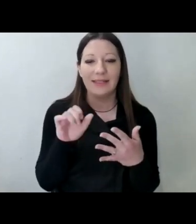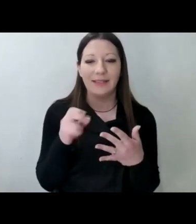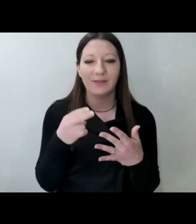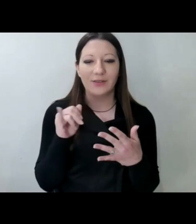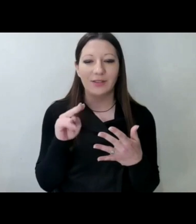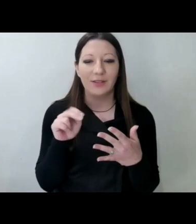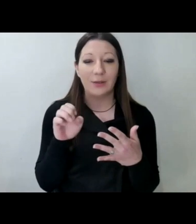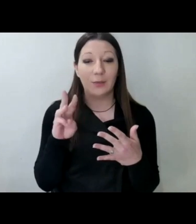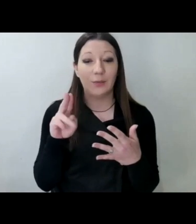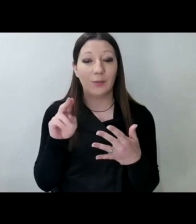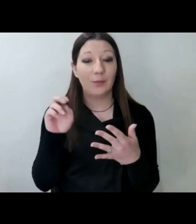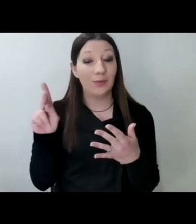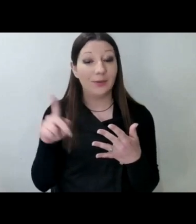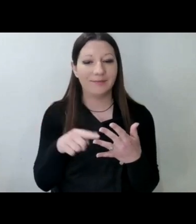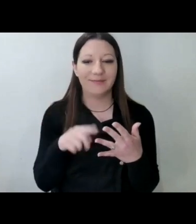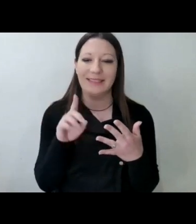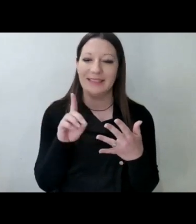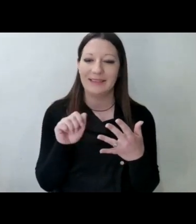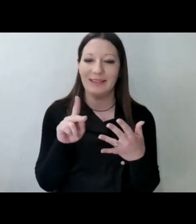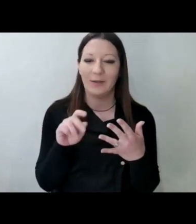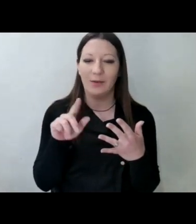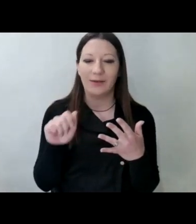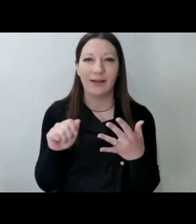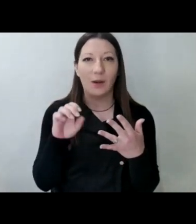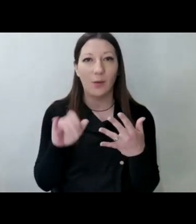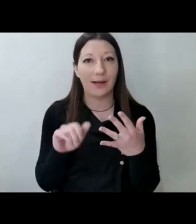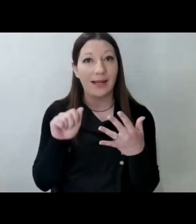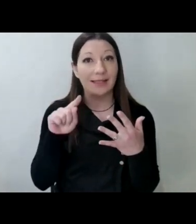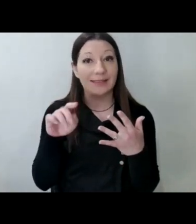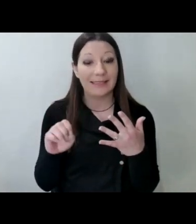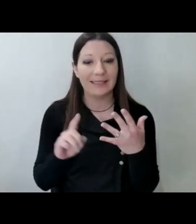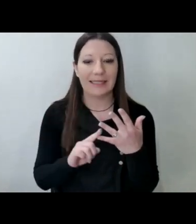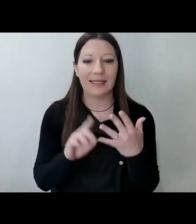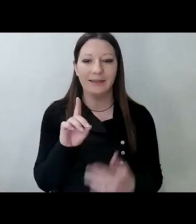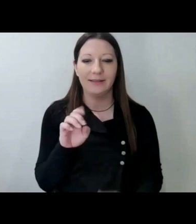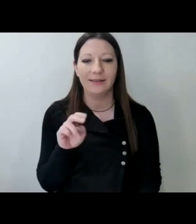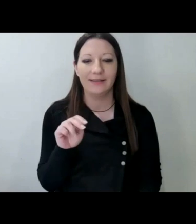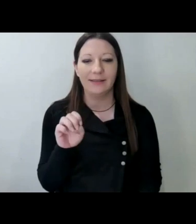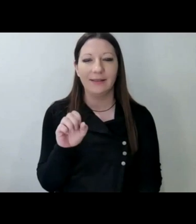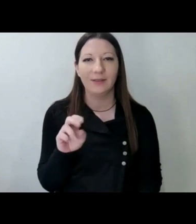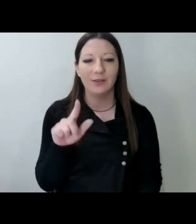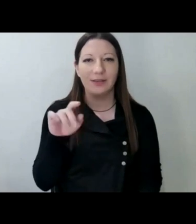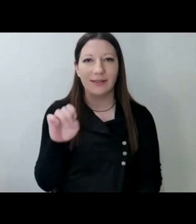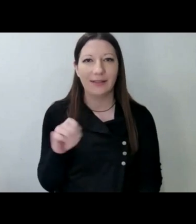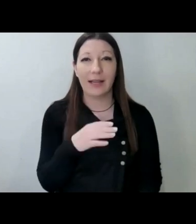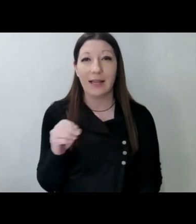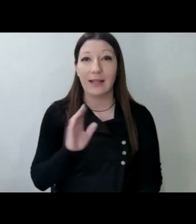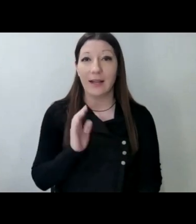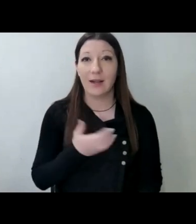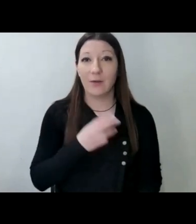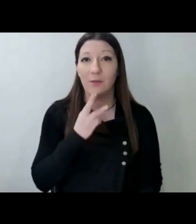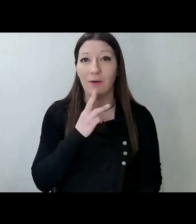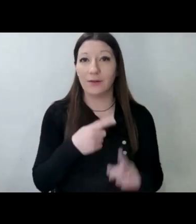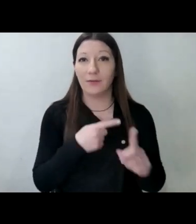from Shoal Lake, 40 First Nation. I want to take a moment to acknowledge the devastation and grief we are witnessing